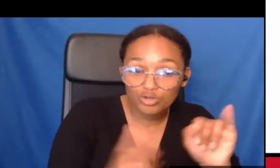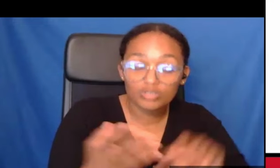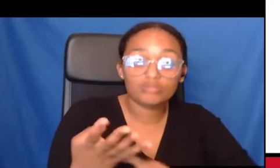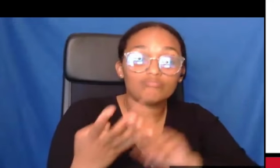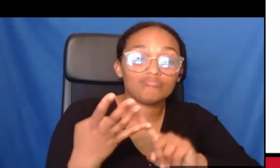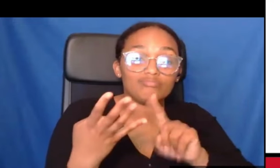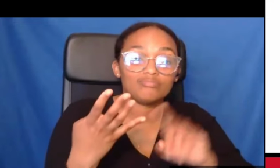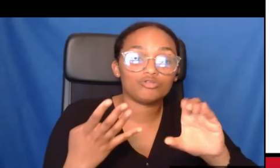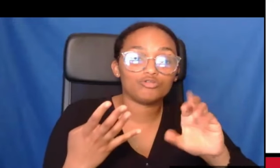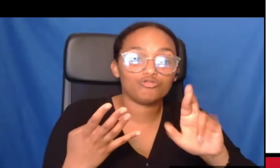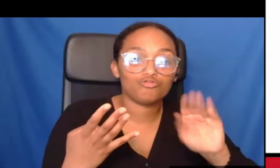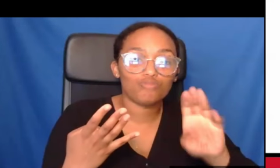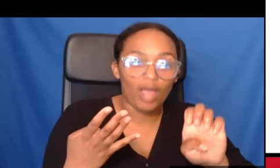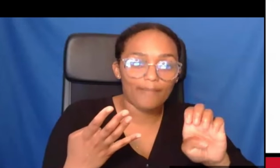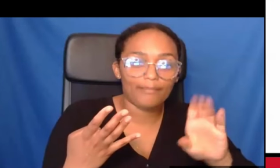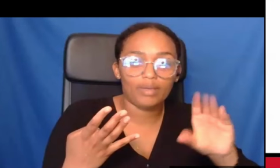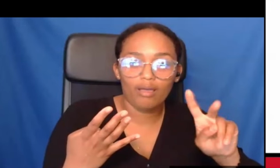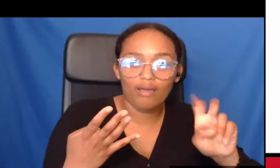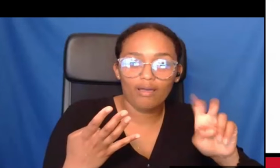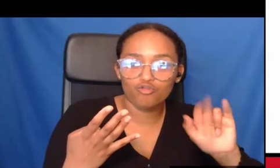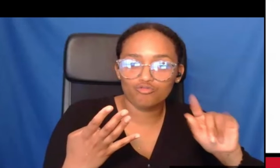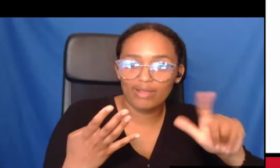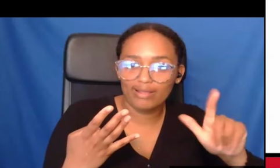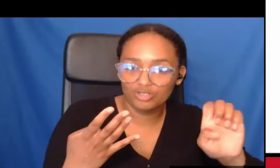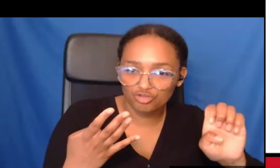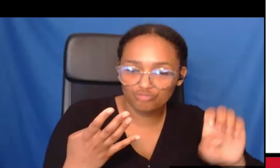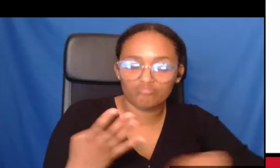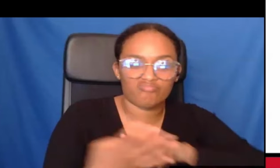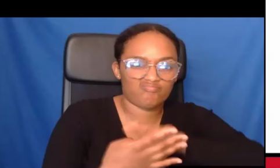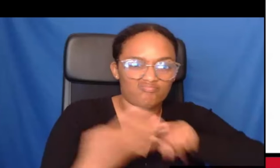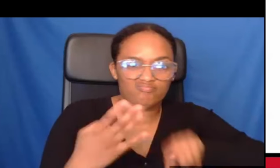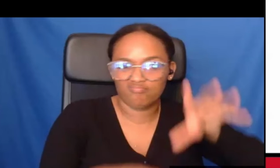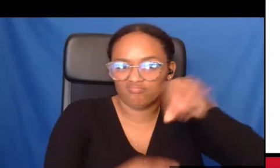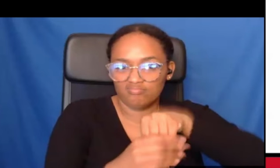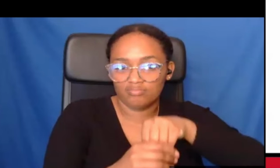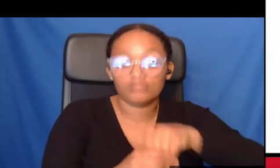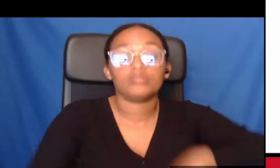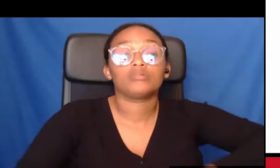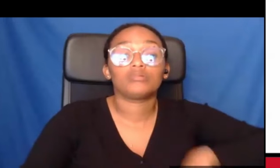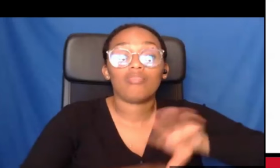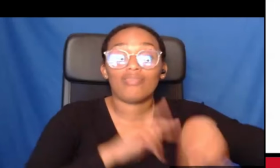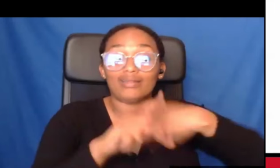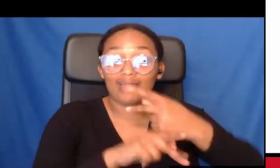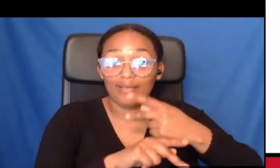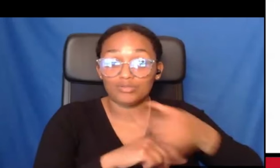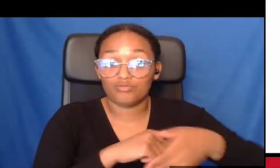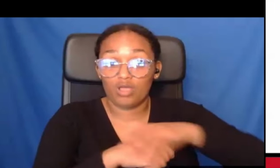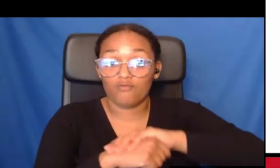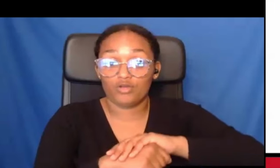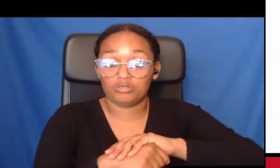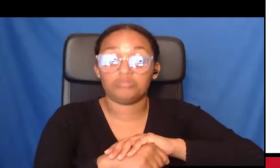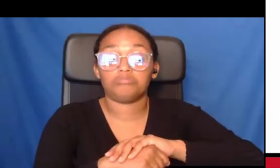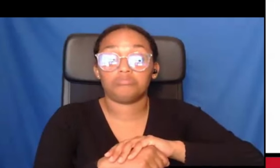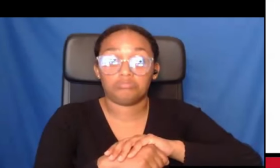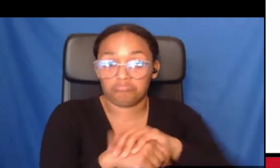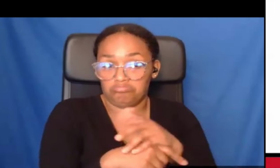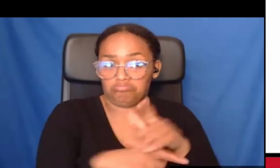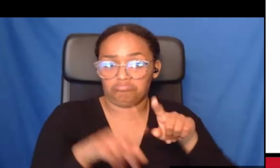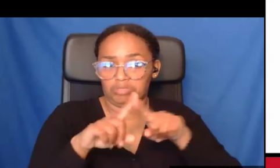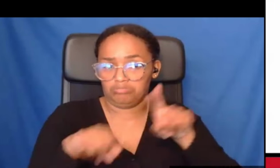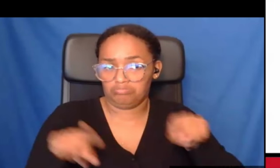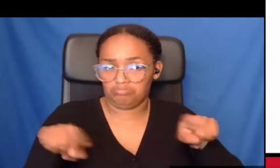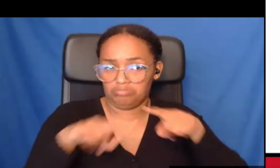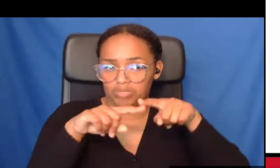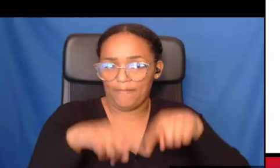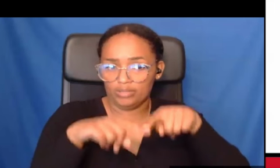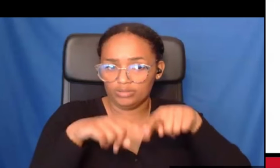The packages have various types of coverage in each policy. And many insurers do customize those